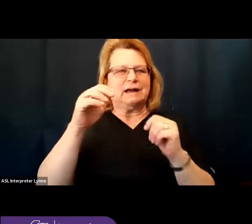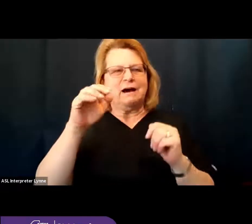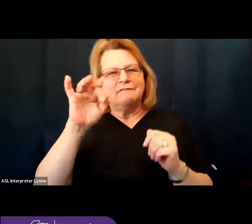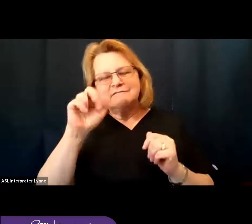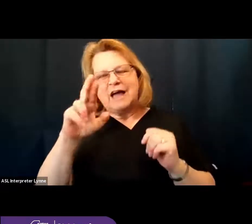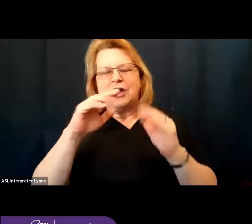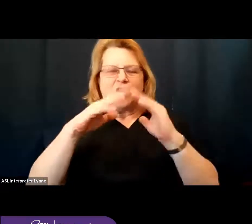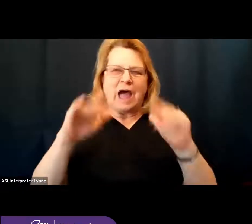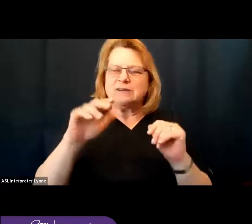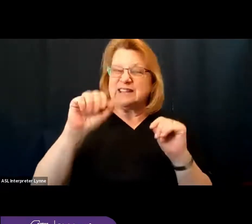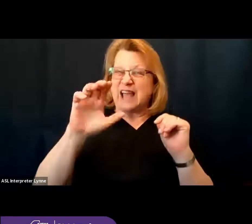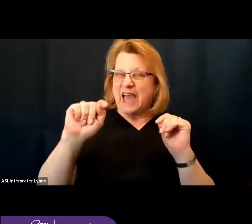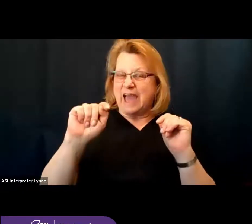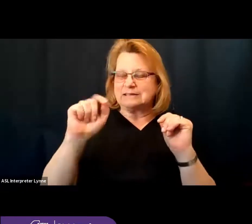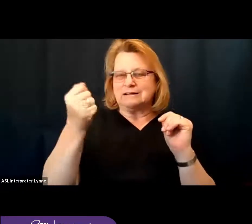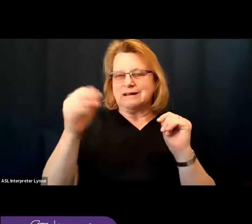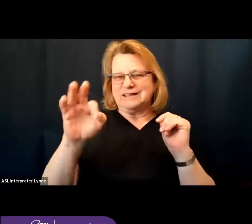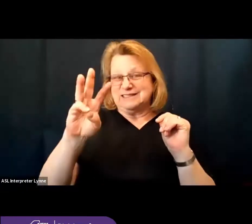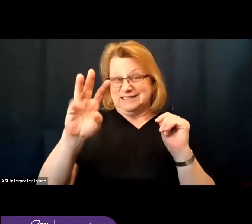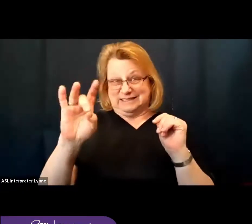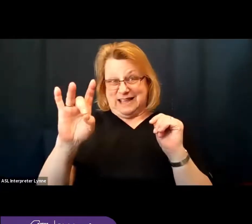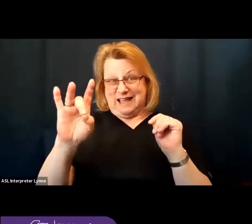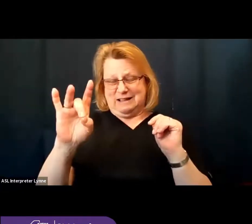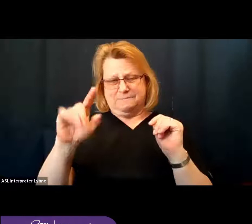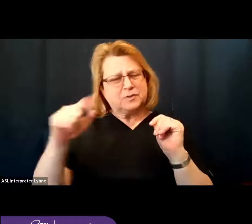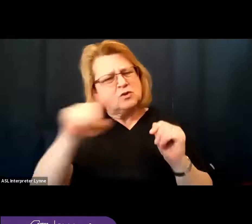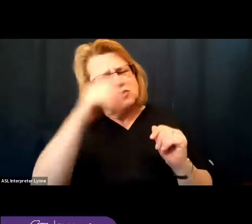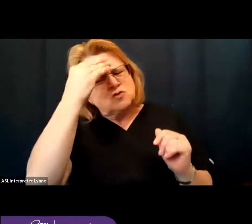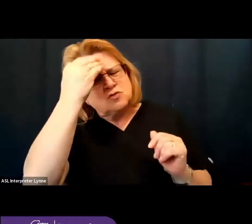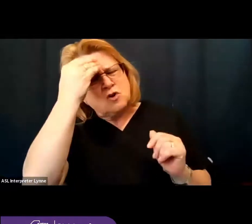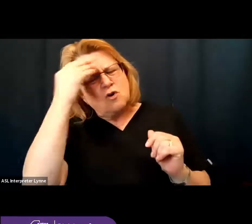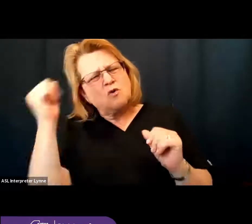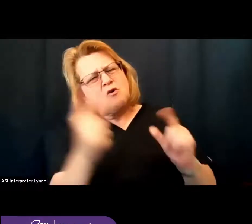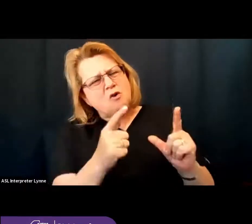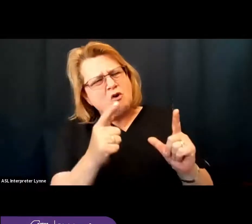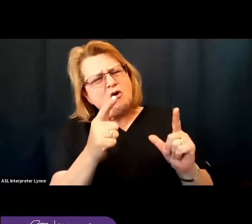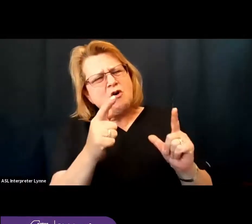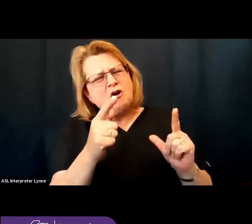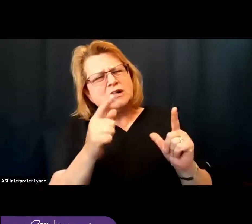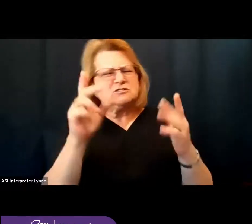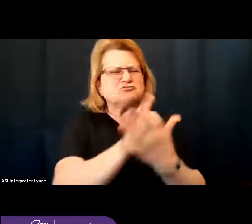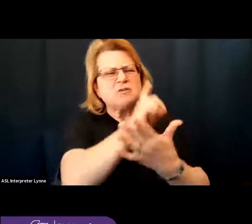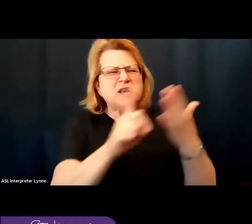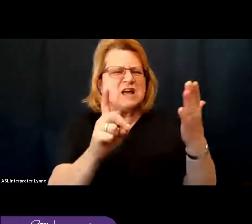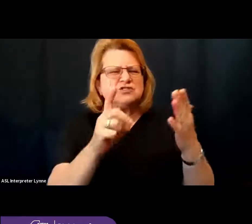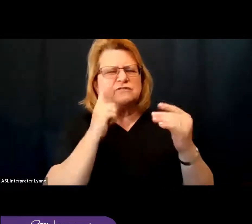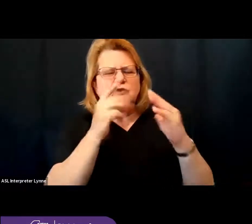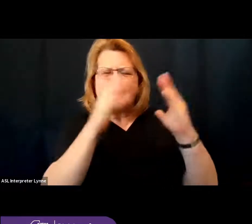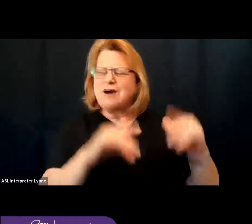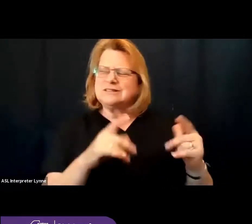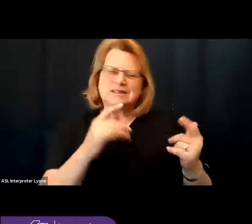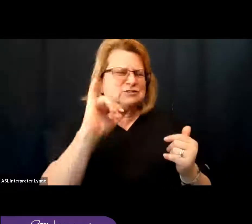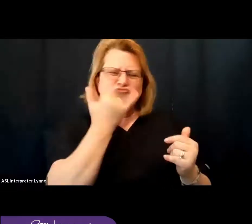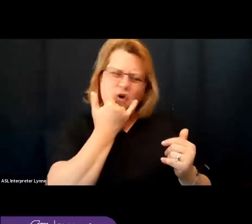1968. You know, all forms of discrimination are wrong and pernicious, but there is something deeply troubling